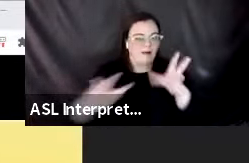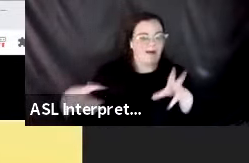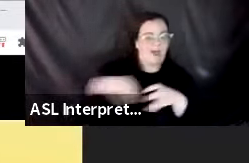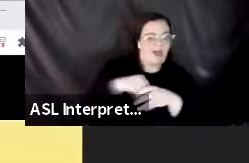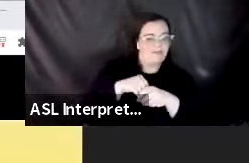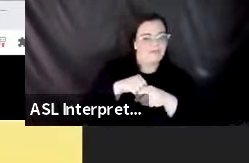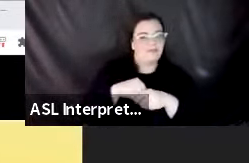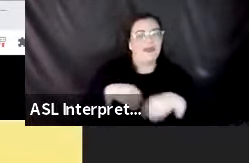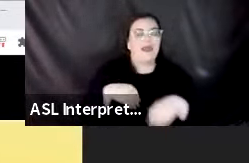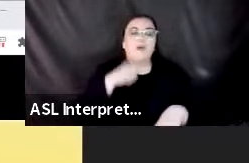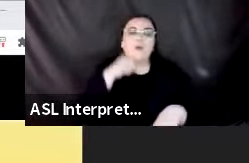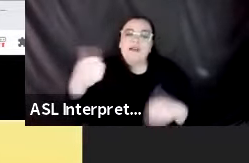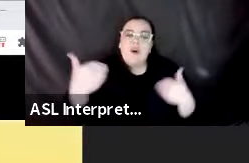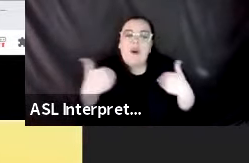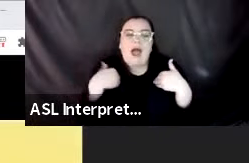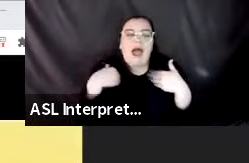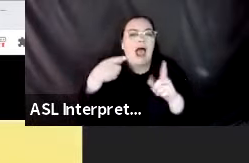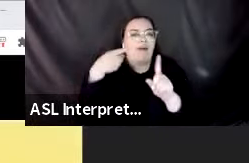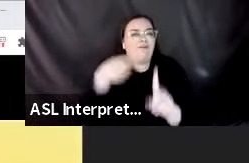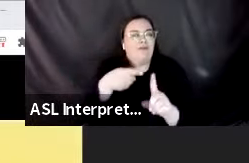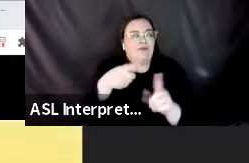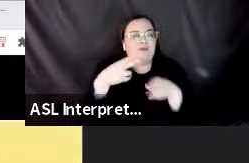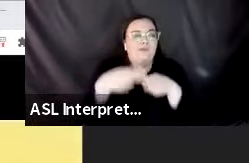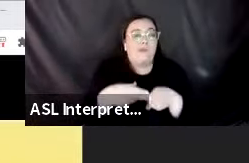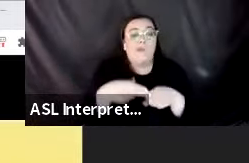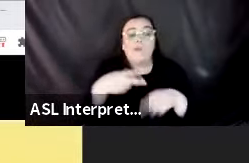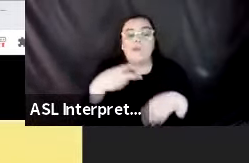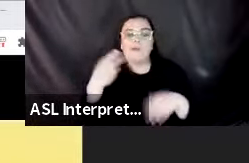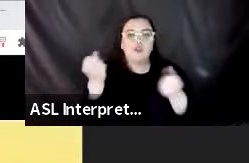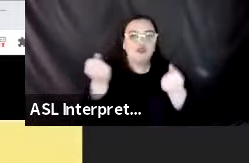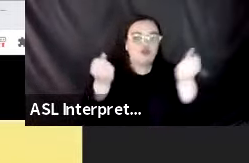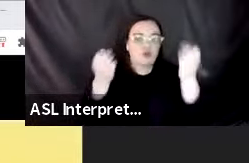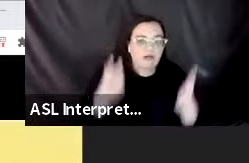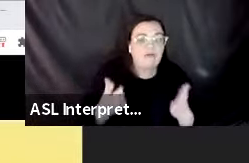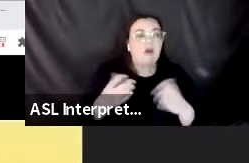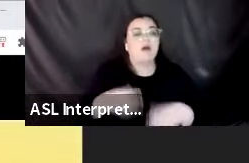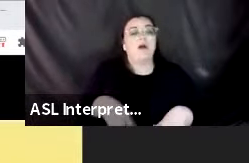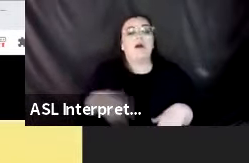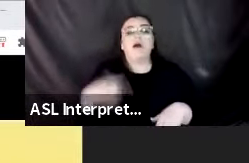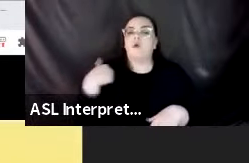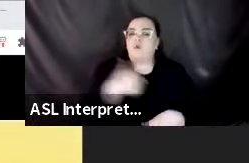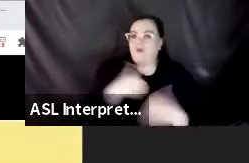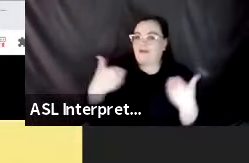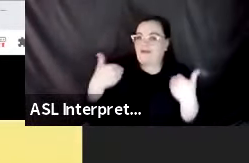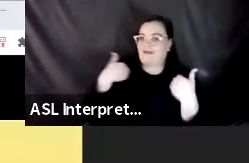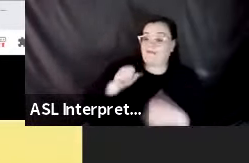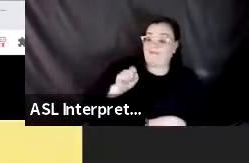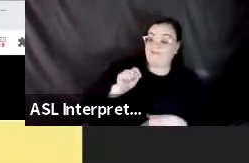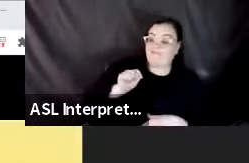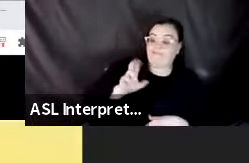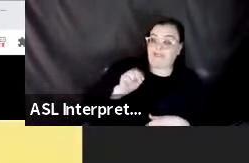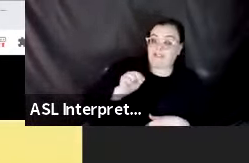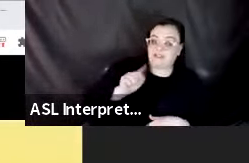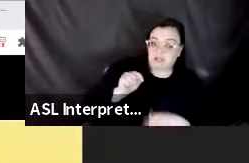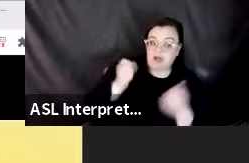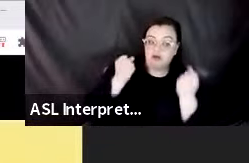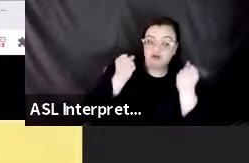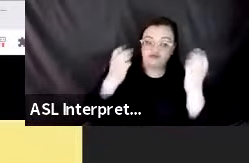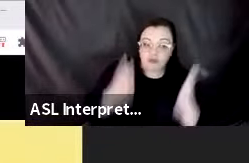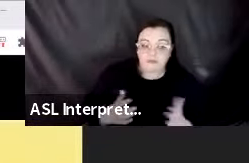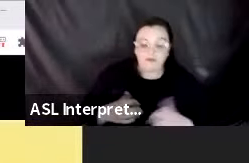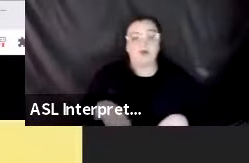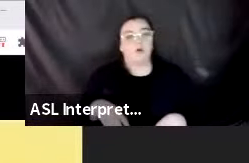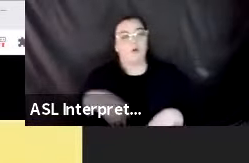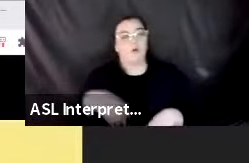called precision driver. We have stunt drivers and we have vehicle drivers, stunt performers. So if you see something that says precision